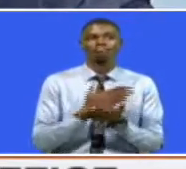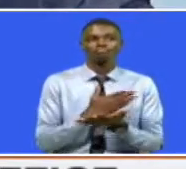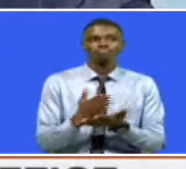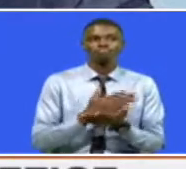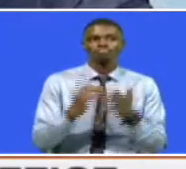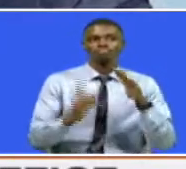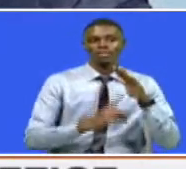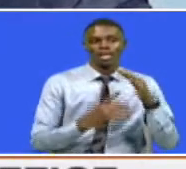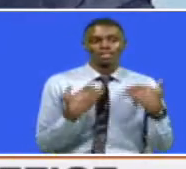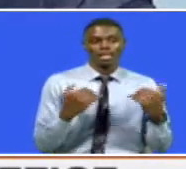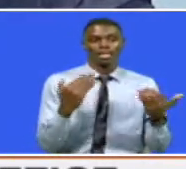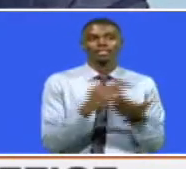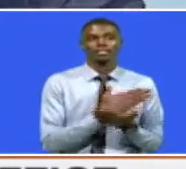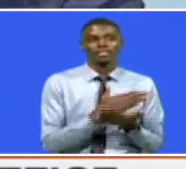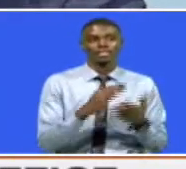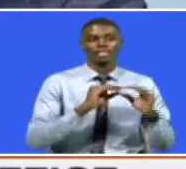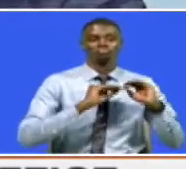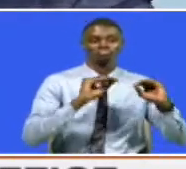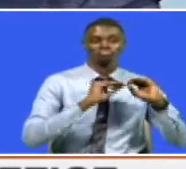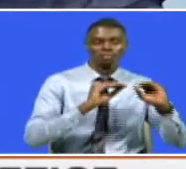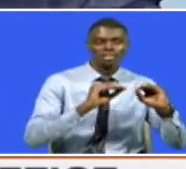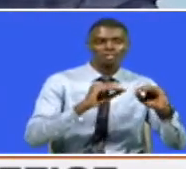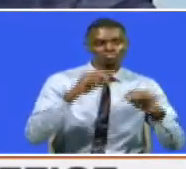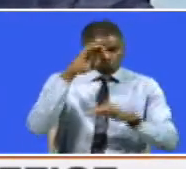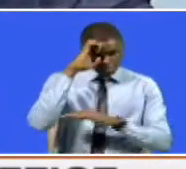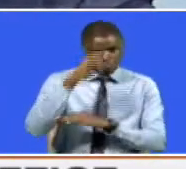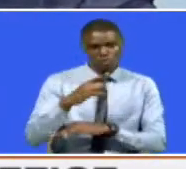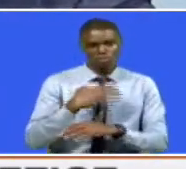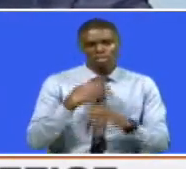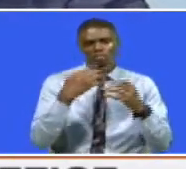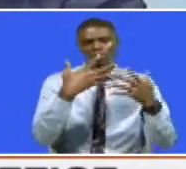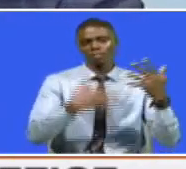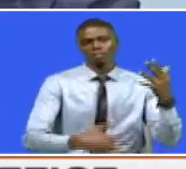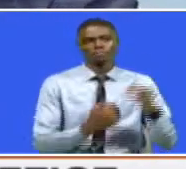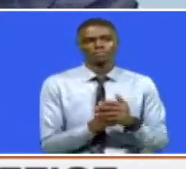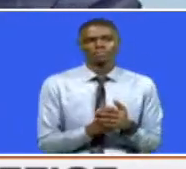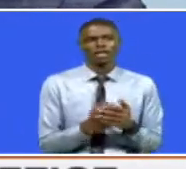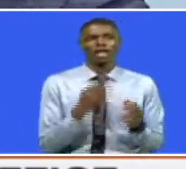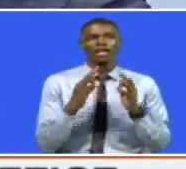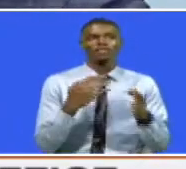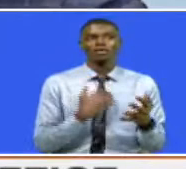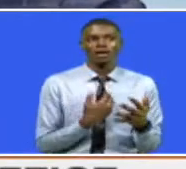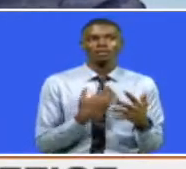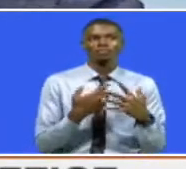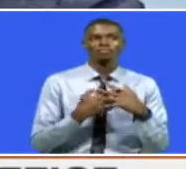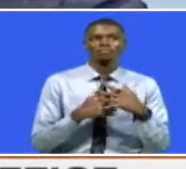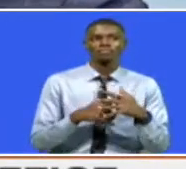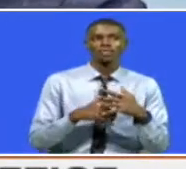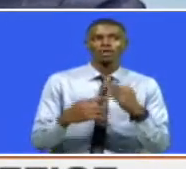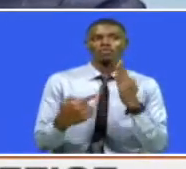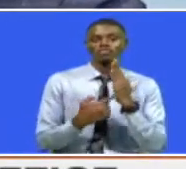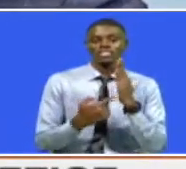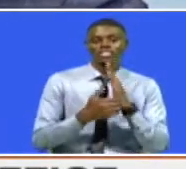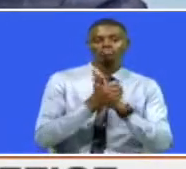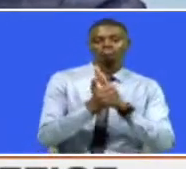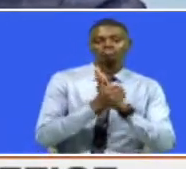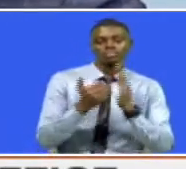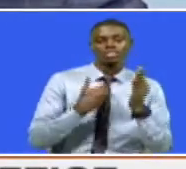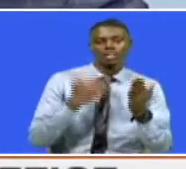ministry, or the health sector, the teaching fraternity, and so on and so forth. If we have got a commensurate level of digital